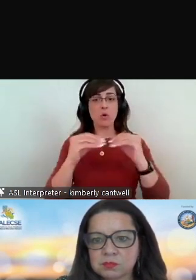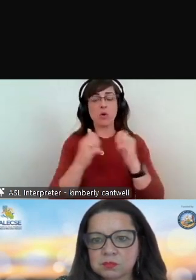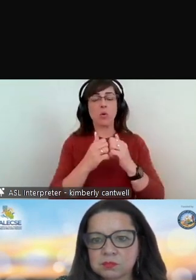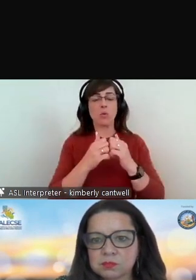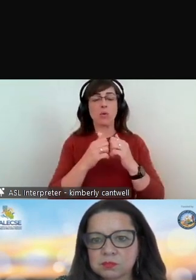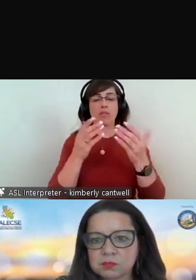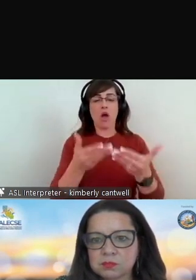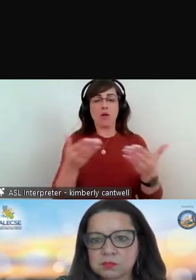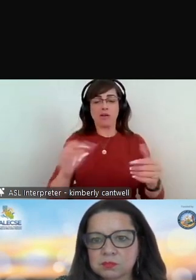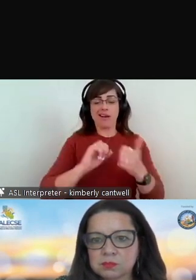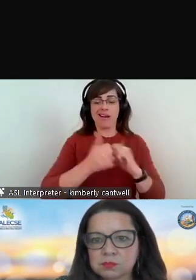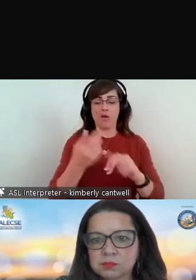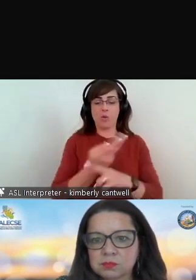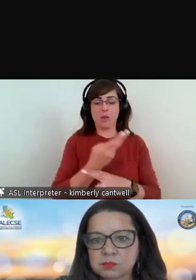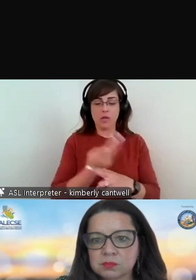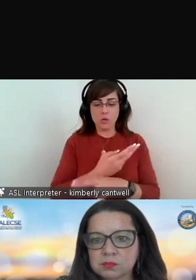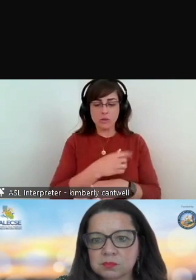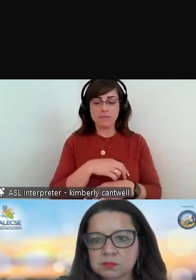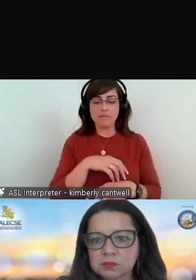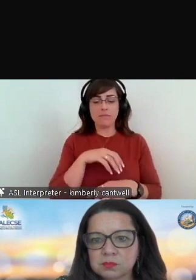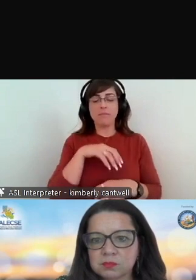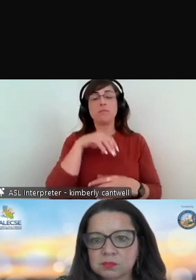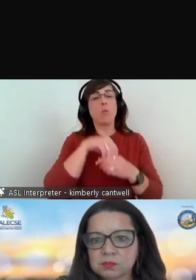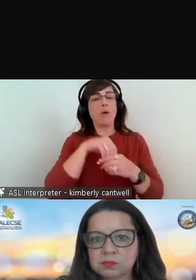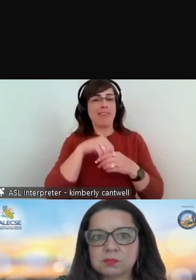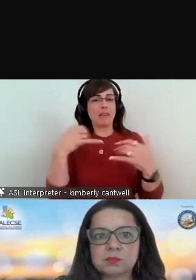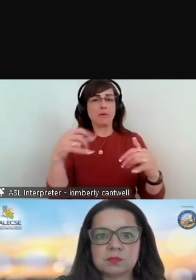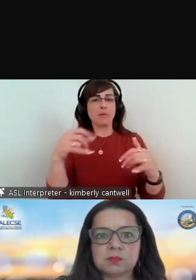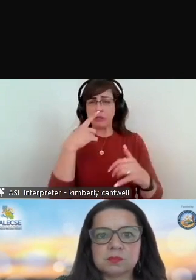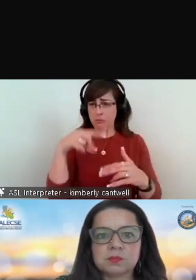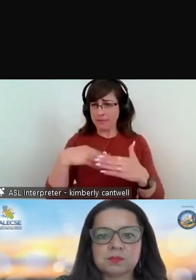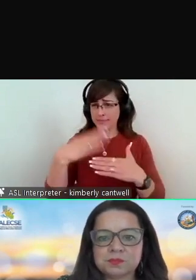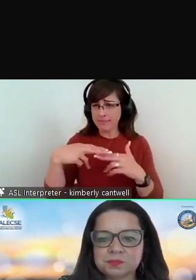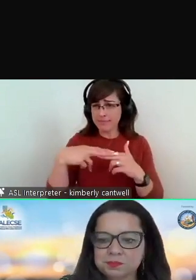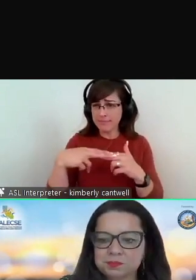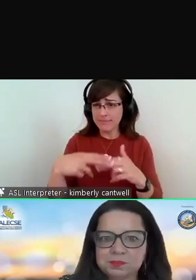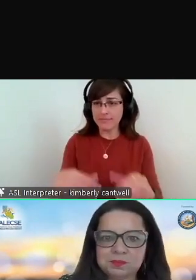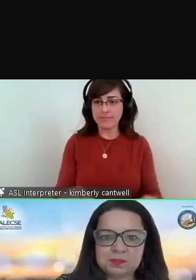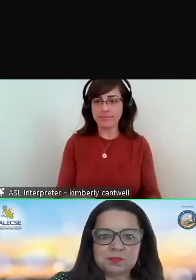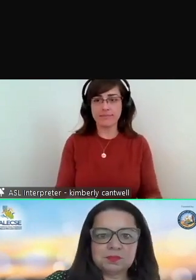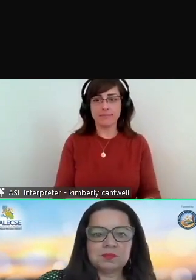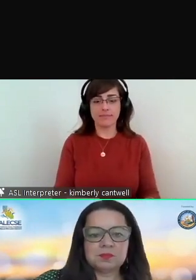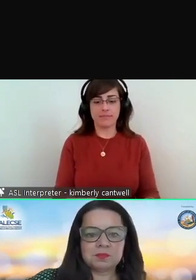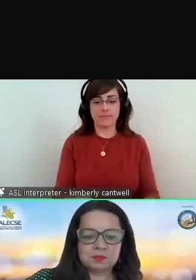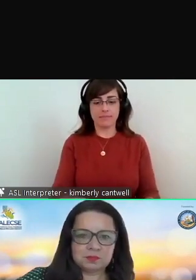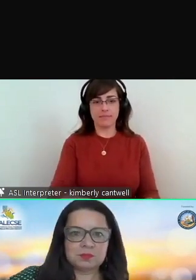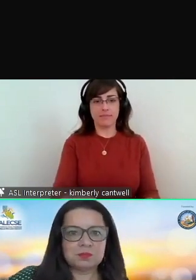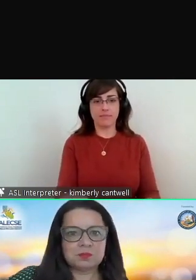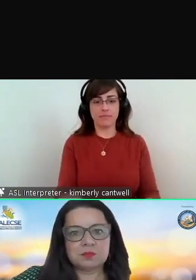how they're using them within play. Can you go to the next slide? Mm-hmm.